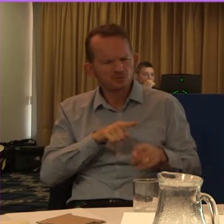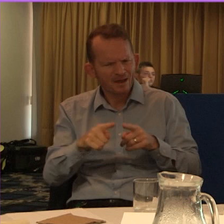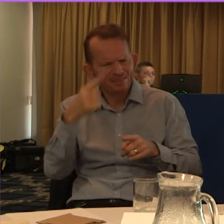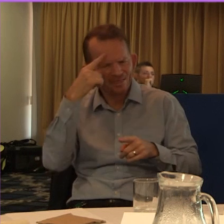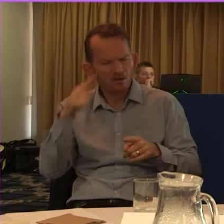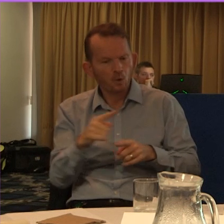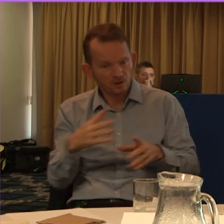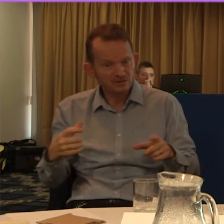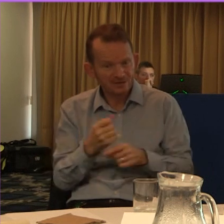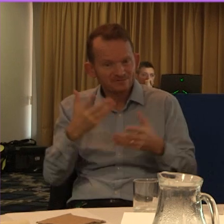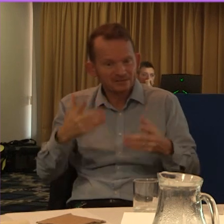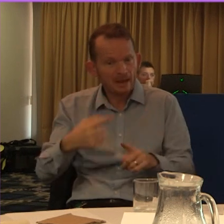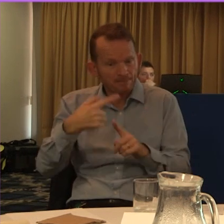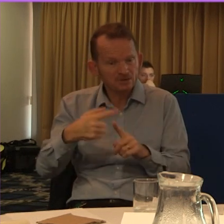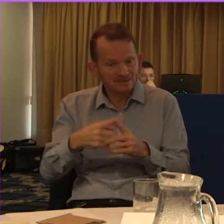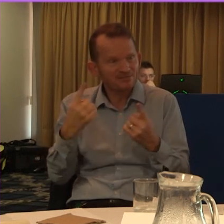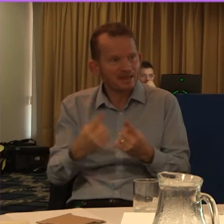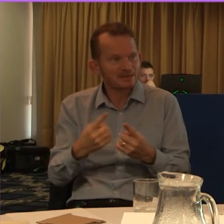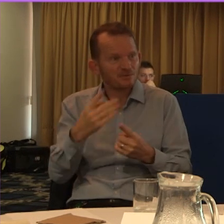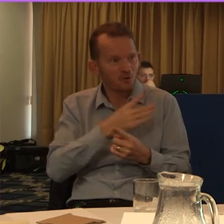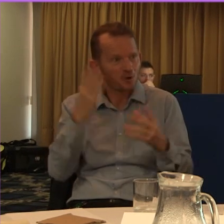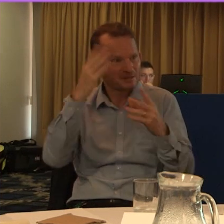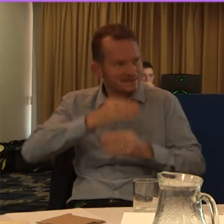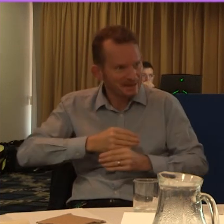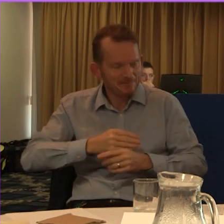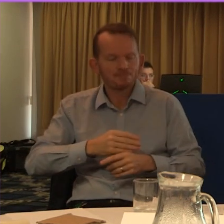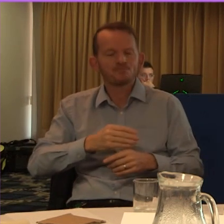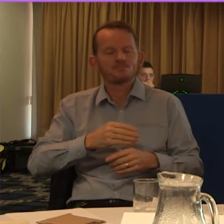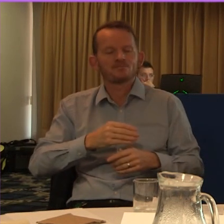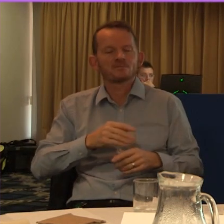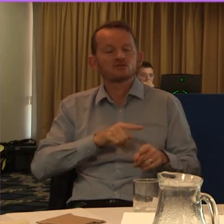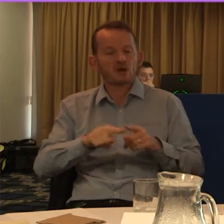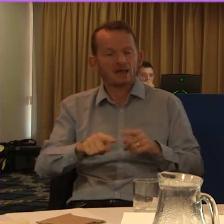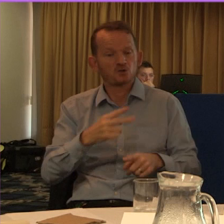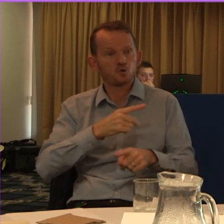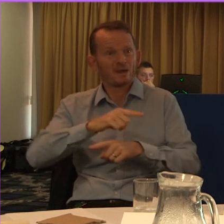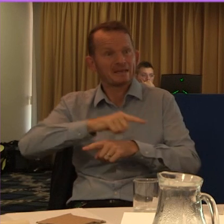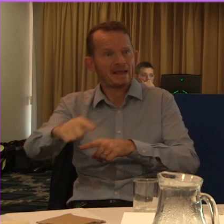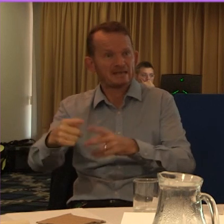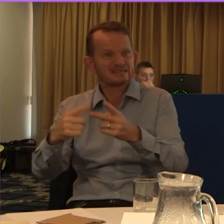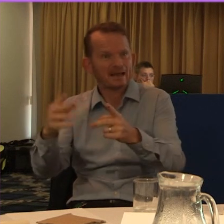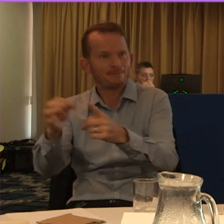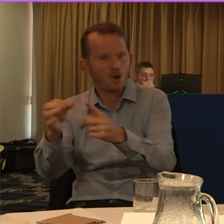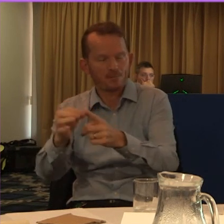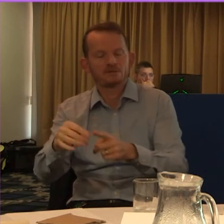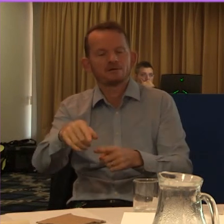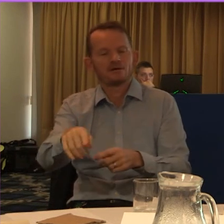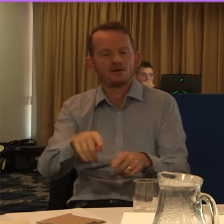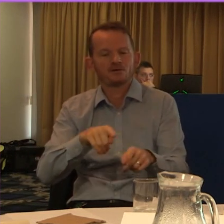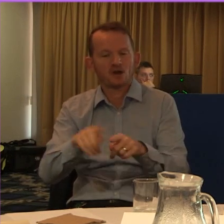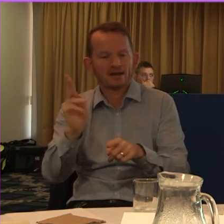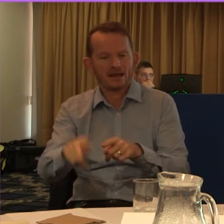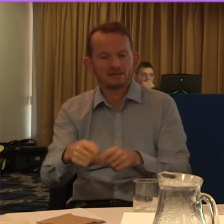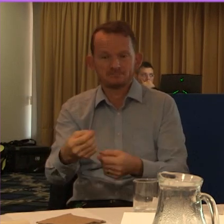she had achieved on the day instead. So next appointment, 2 weeks later, I asked her how she'd found this, and she said, it's